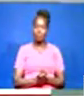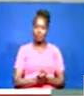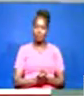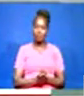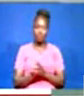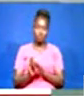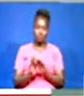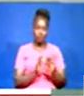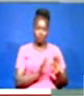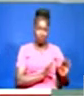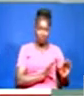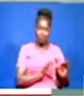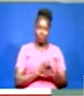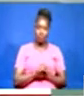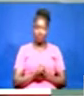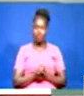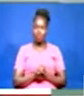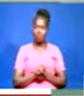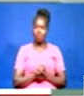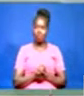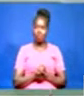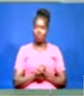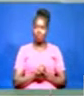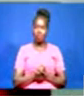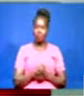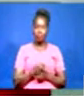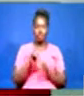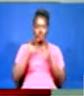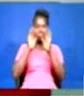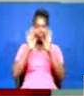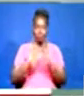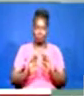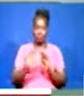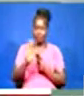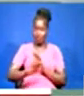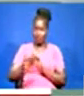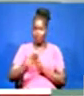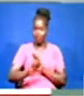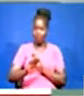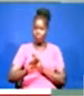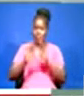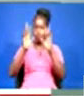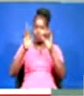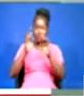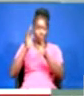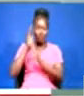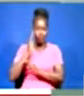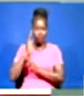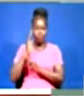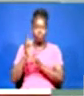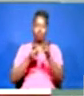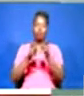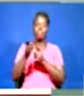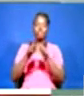away from the coastal city of Mombasa to the lakeside city of Kisumu, where issues of security dominated Mashujaa